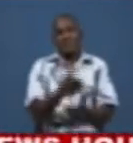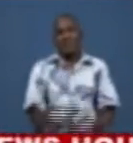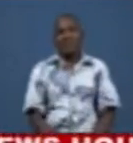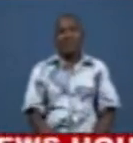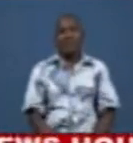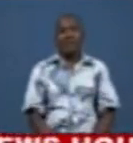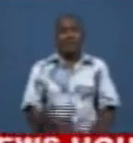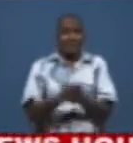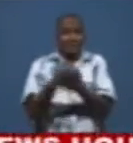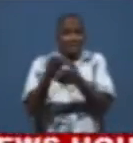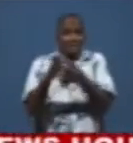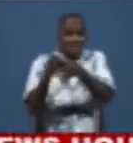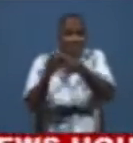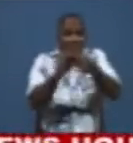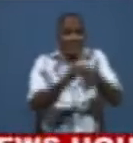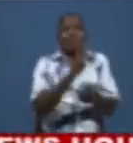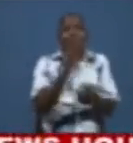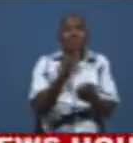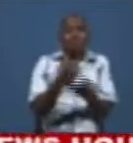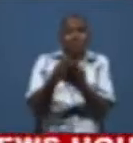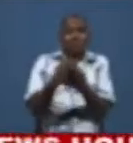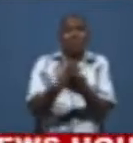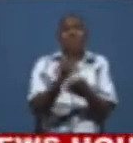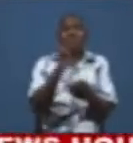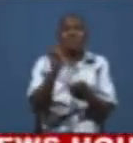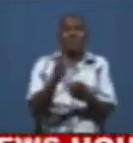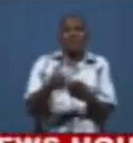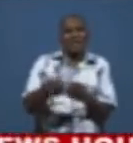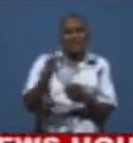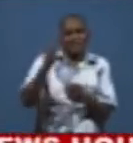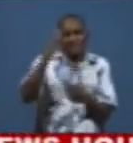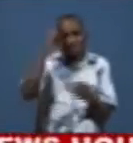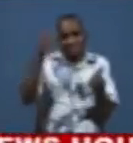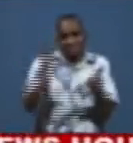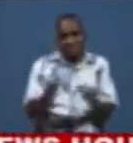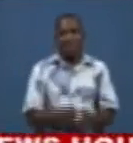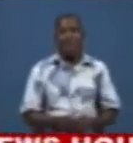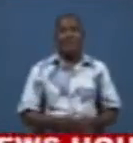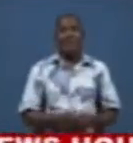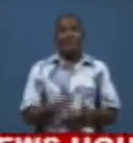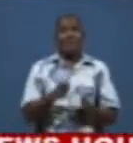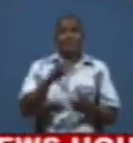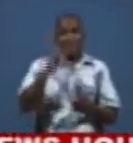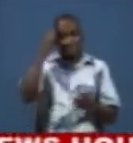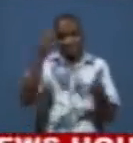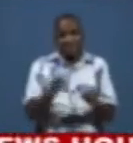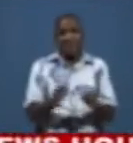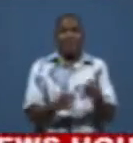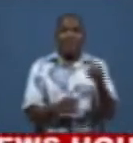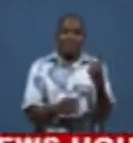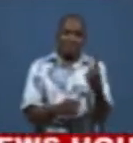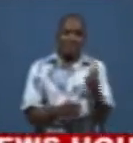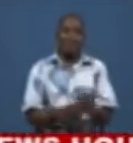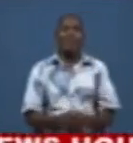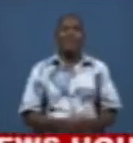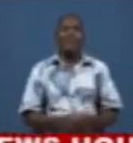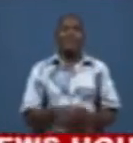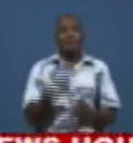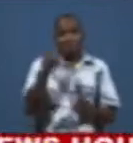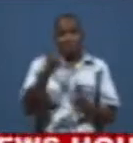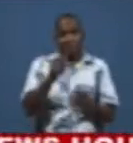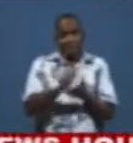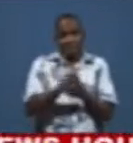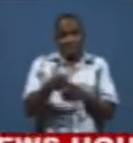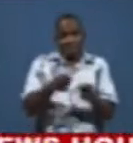This network used a high-ranking elected government official known as government official one to conduct its